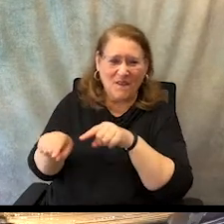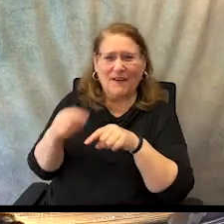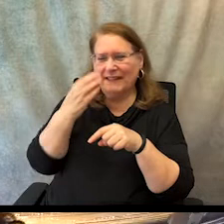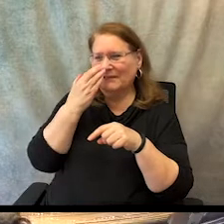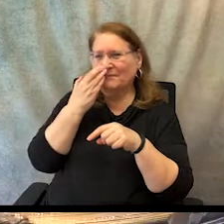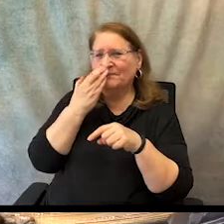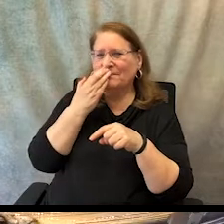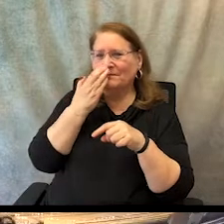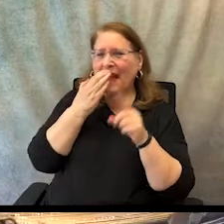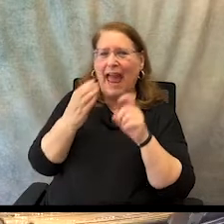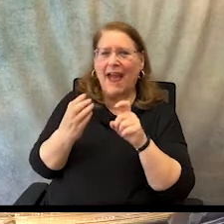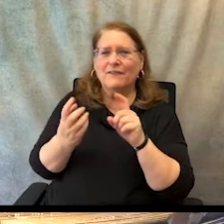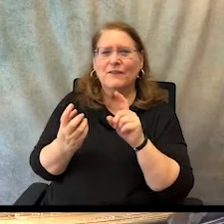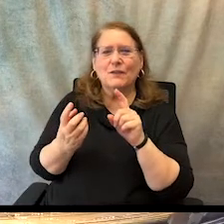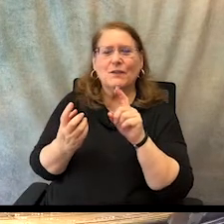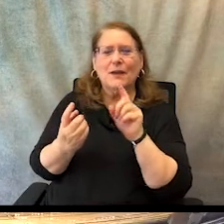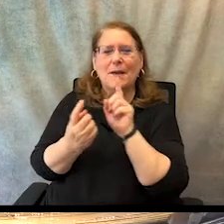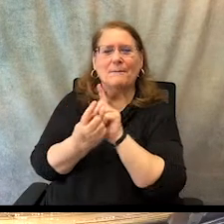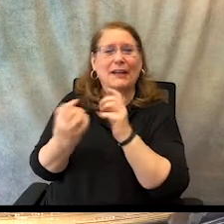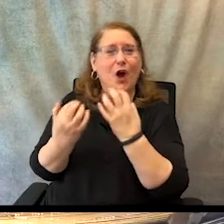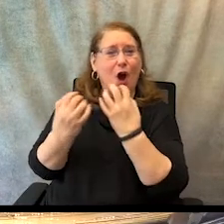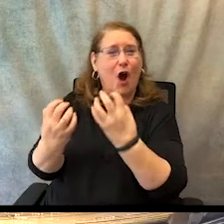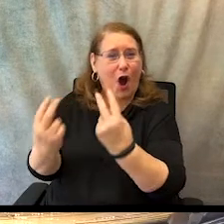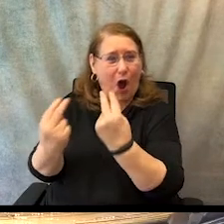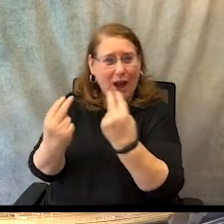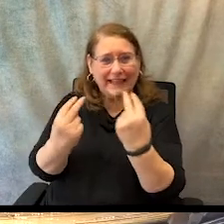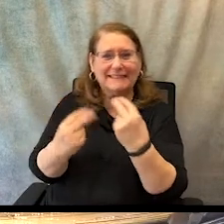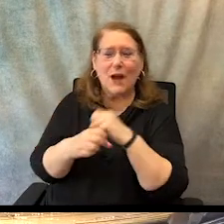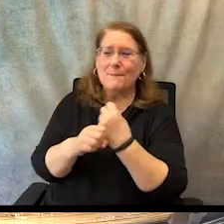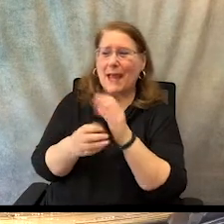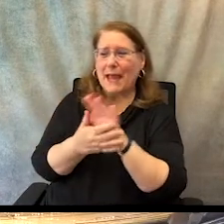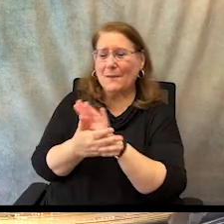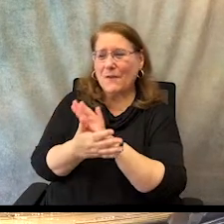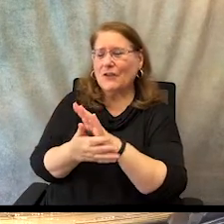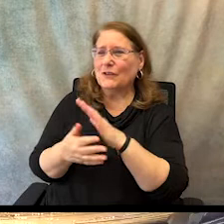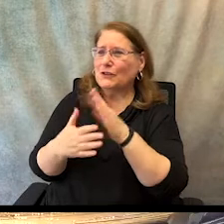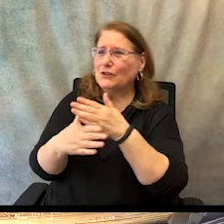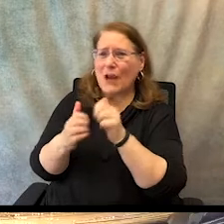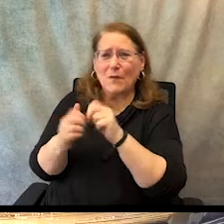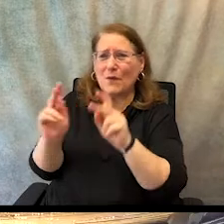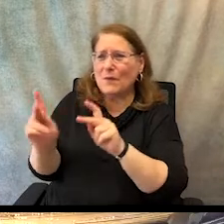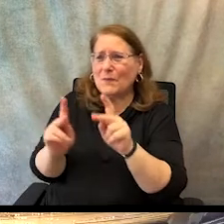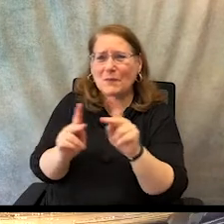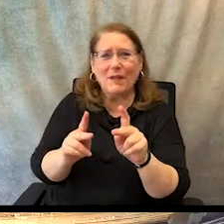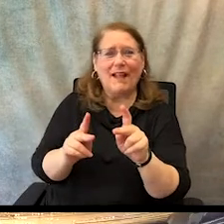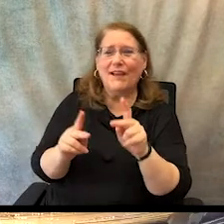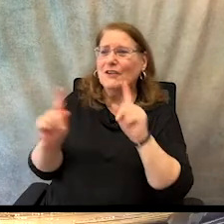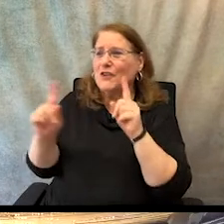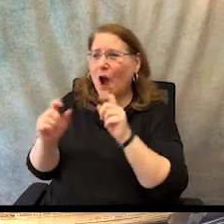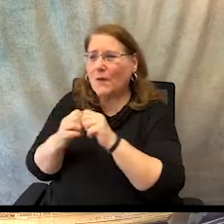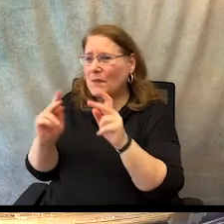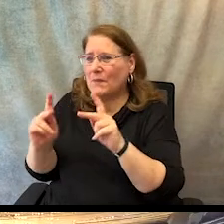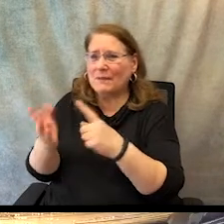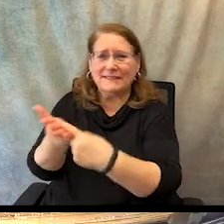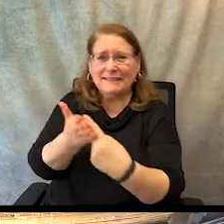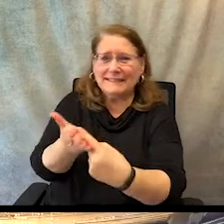course, I have to meet the audiences. We make movie to share it with people, to meet the people, to talk to them,